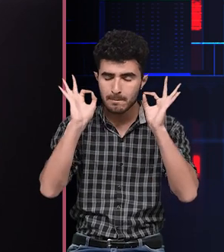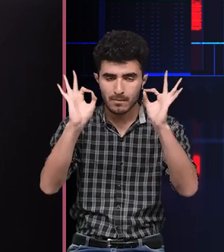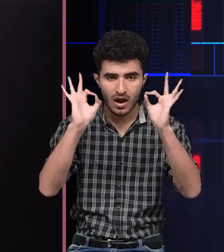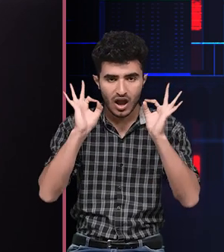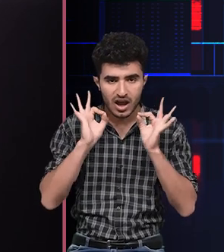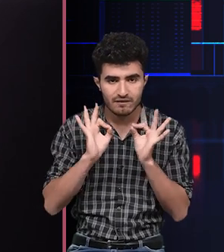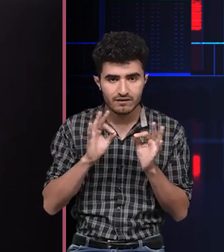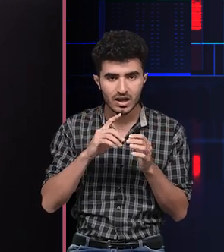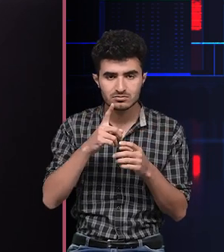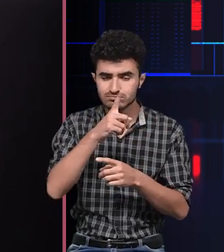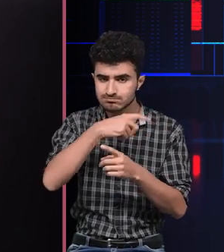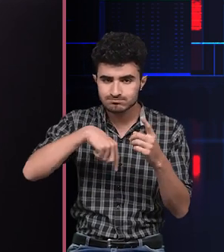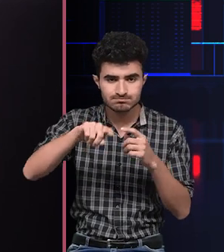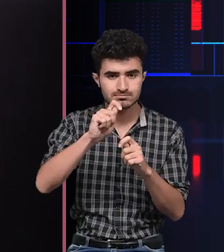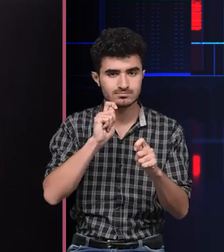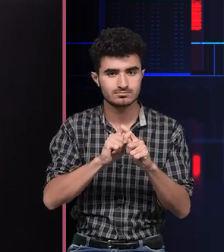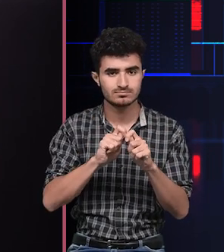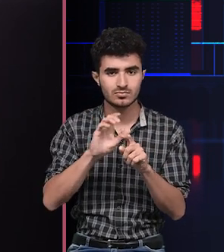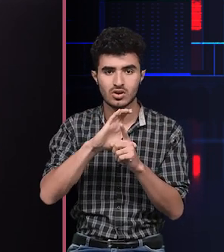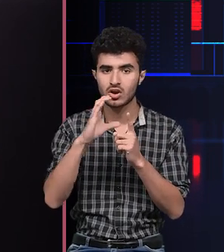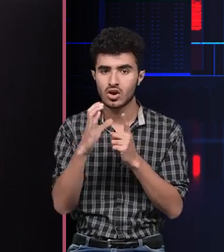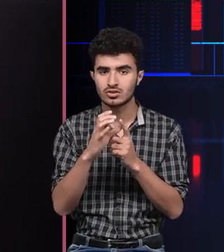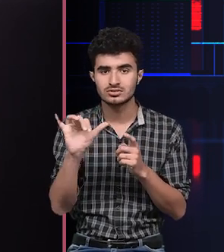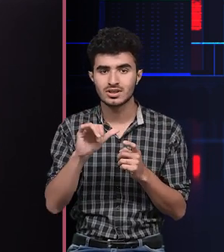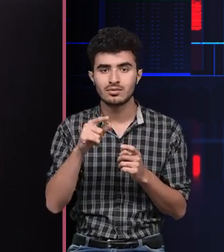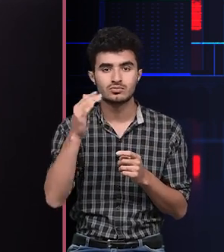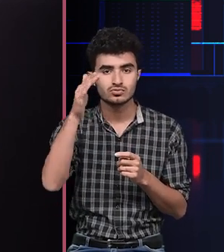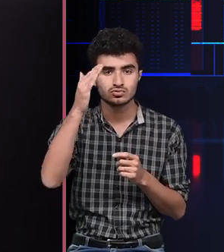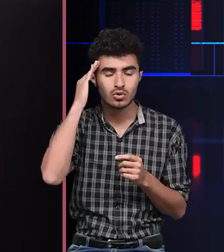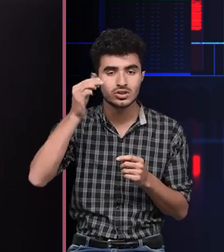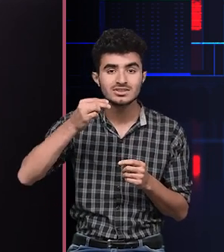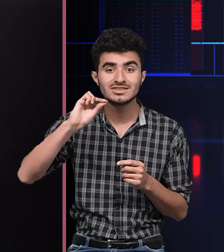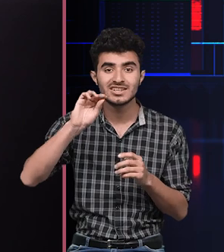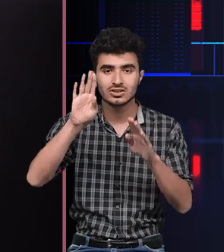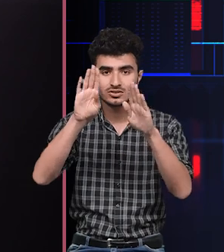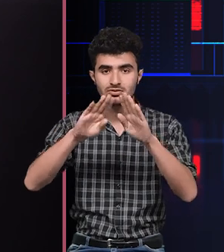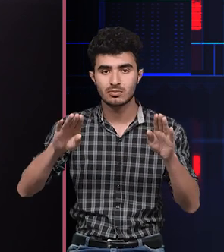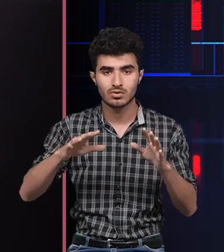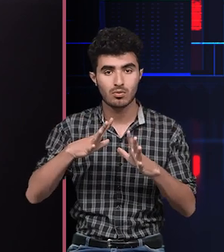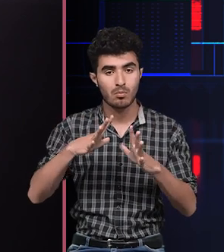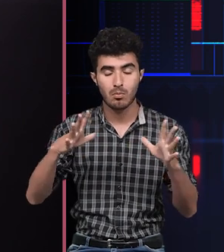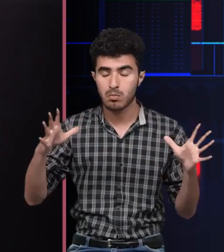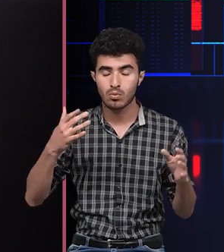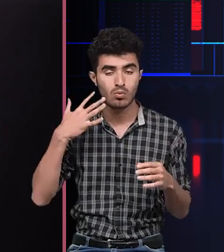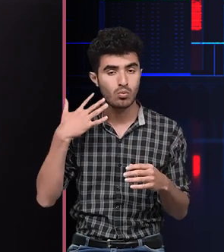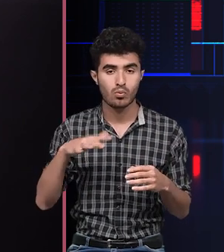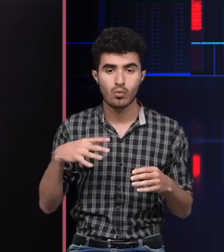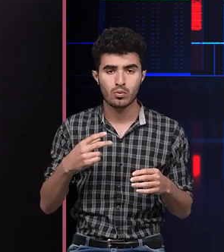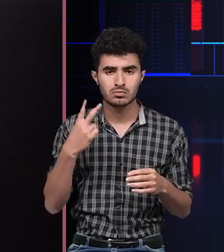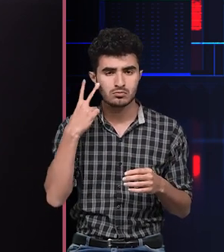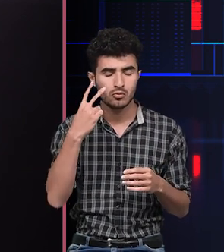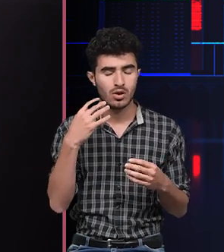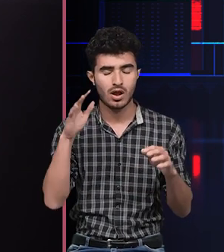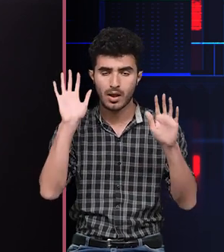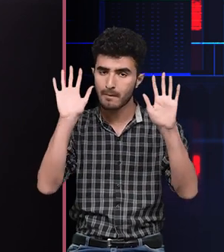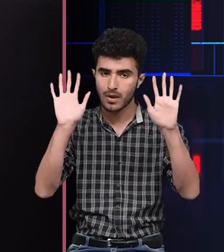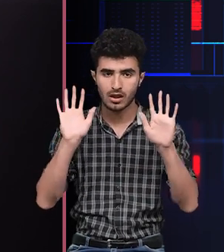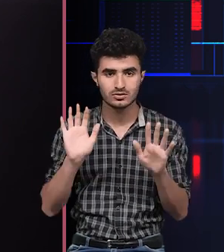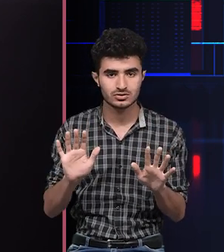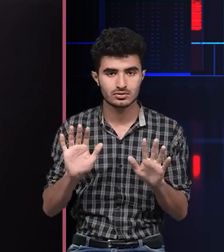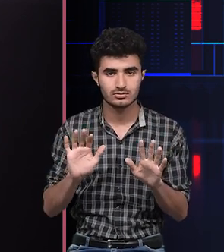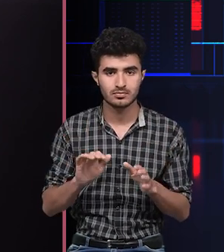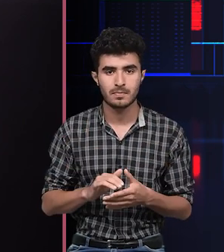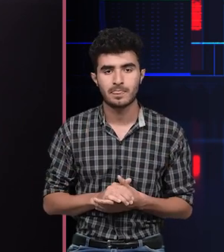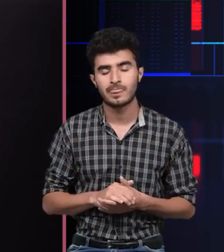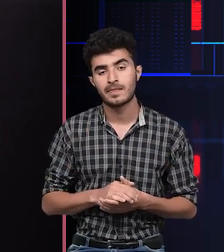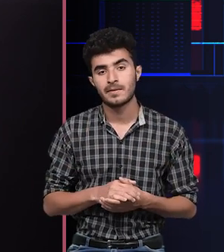that they take to perfect every little thing that they do. I mean, for instance, in their tea ceremony, I mean, just look at that.